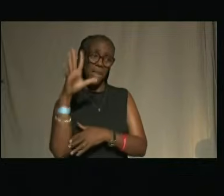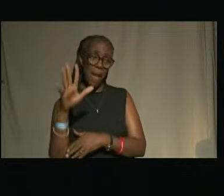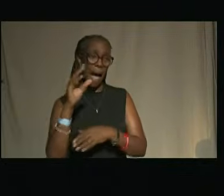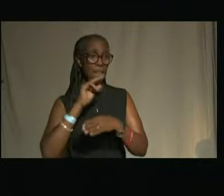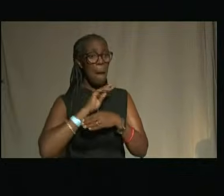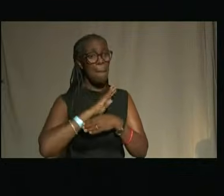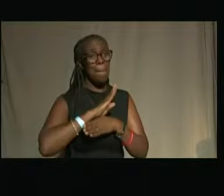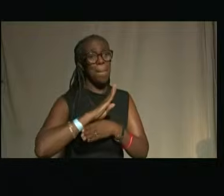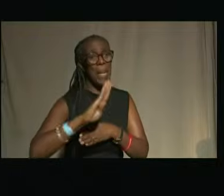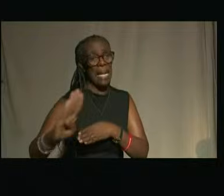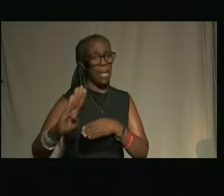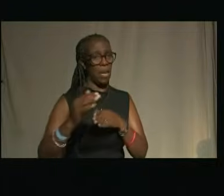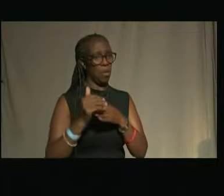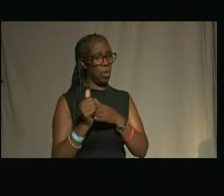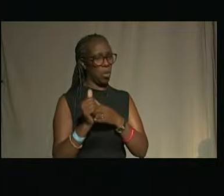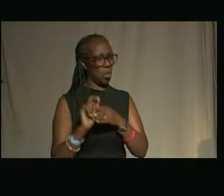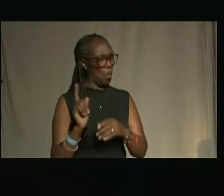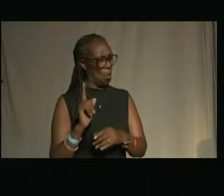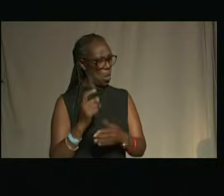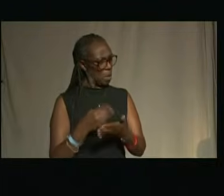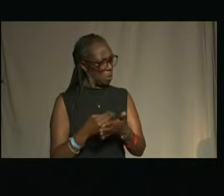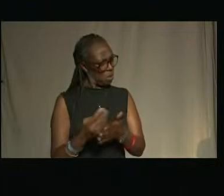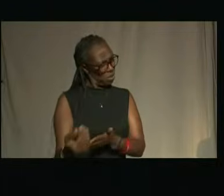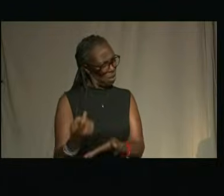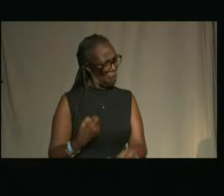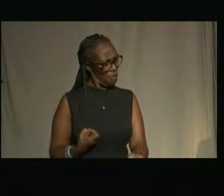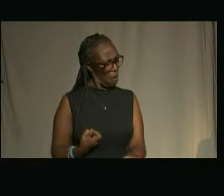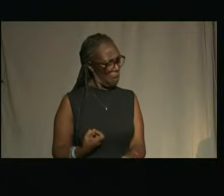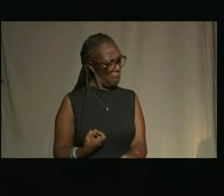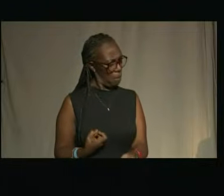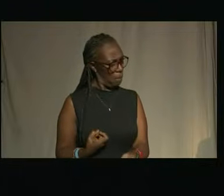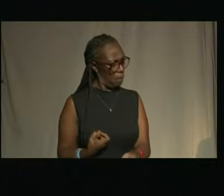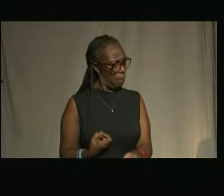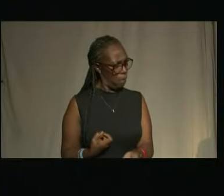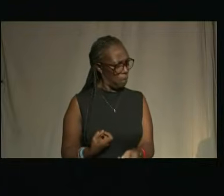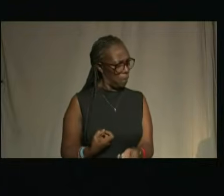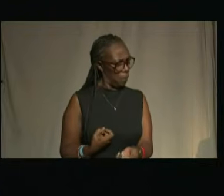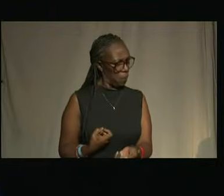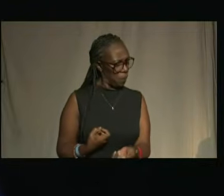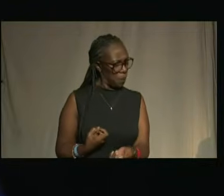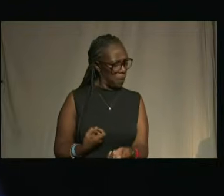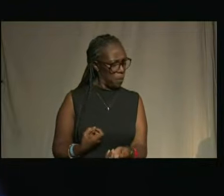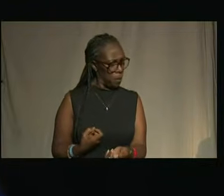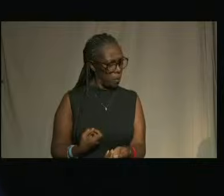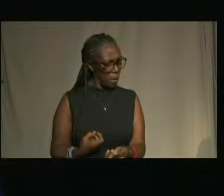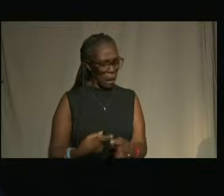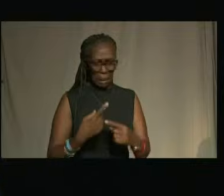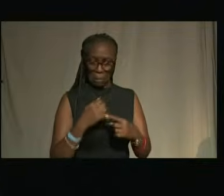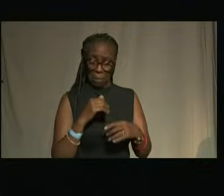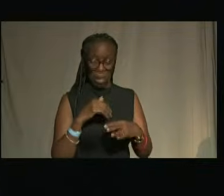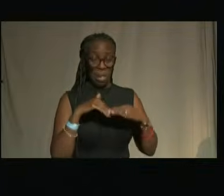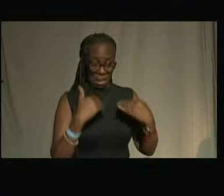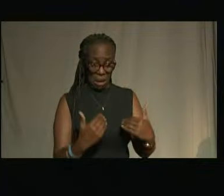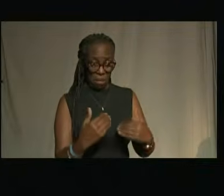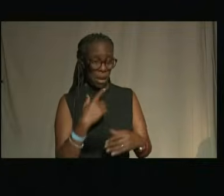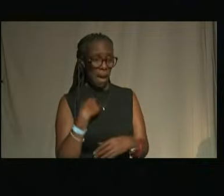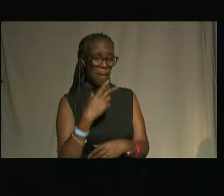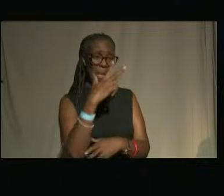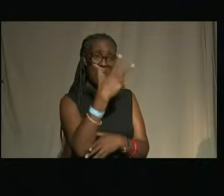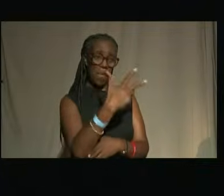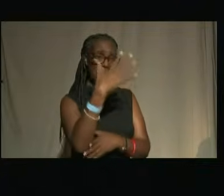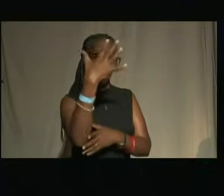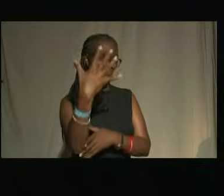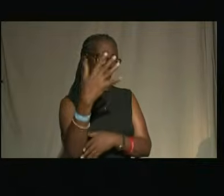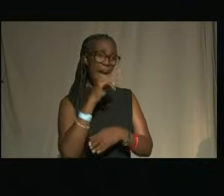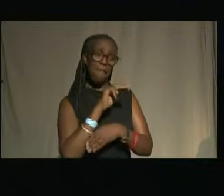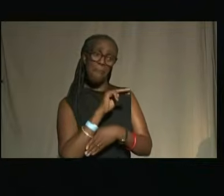money come from to accomplish this, considering there is projected to be a $35 billion deficit in the budget, and given that